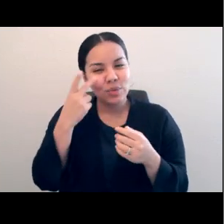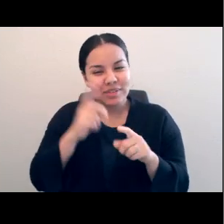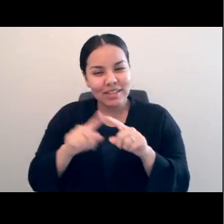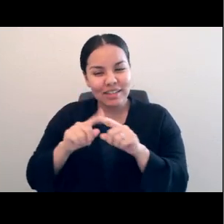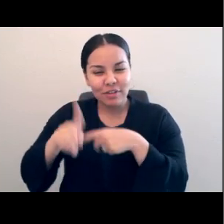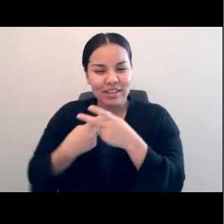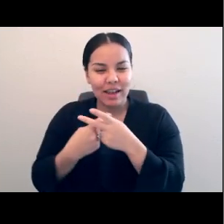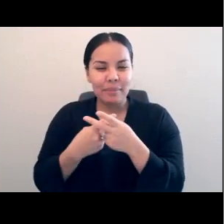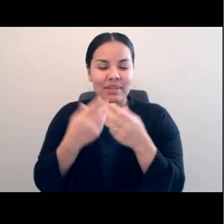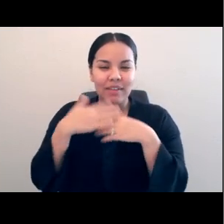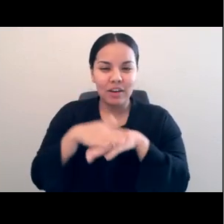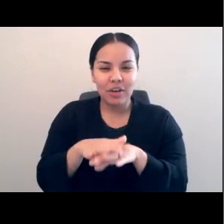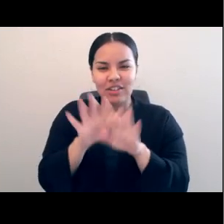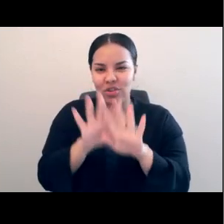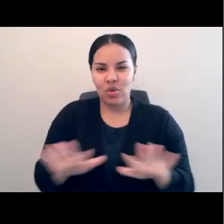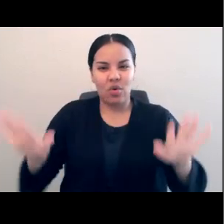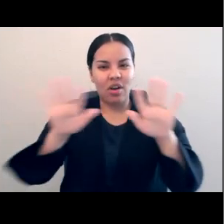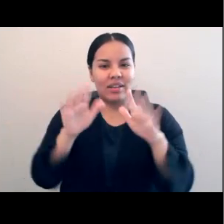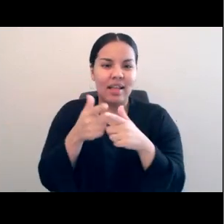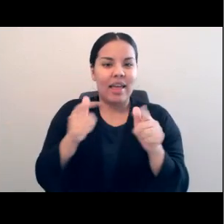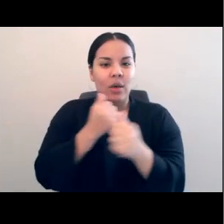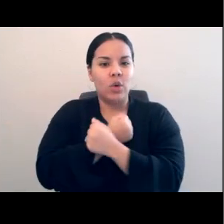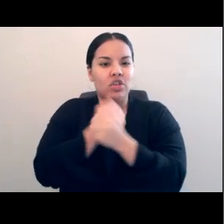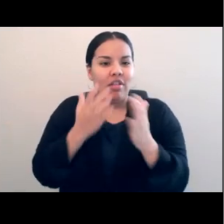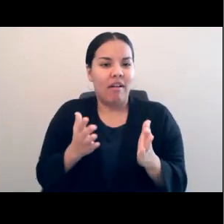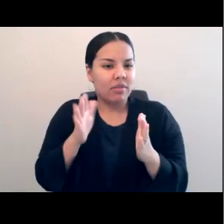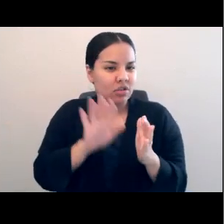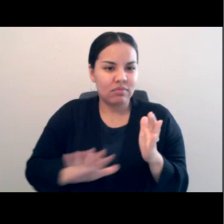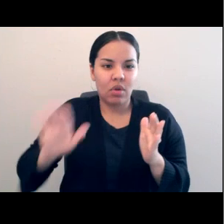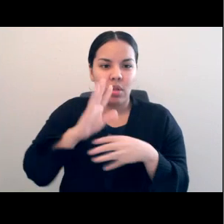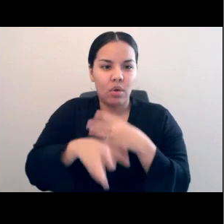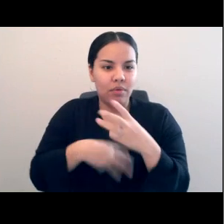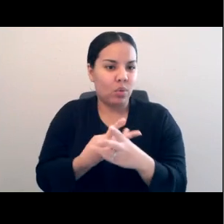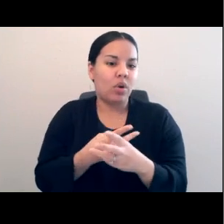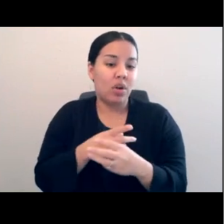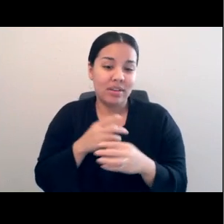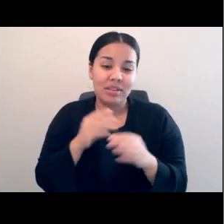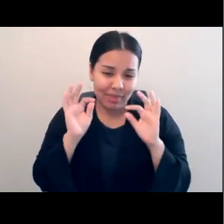across the language lovers of the world, which is absolutely wonderful.